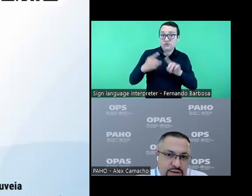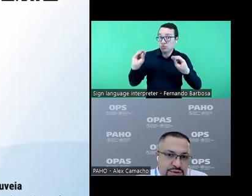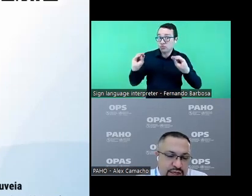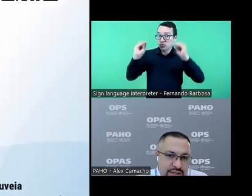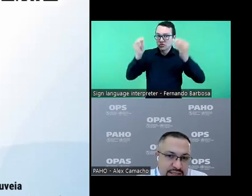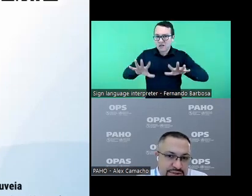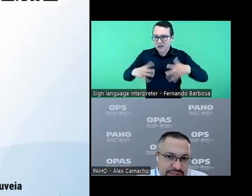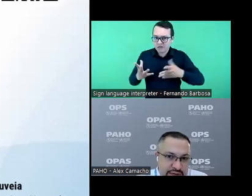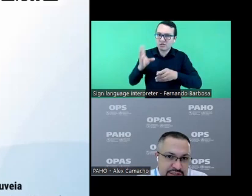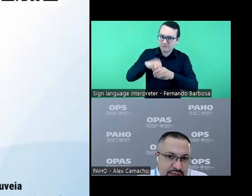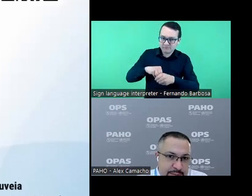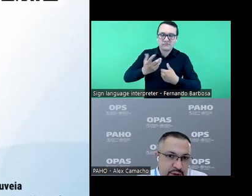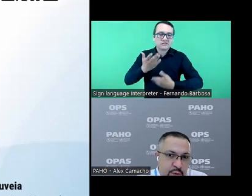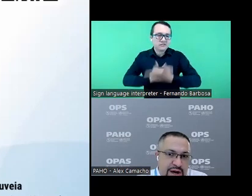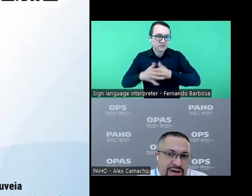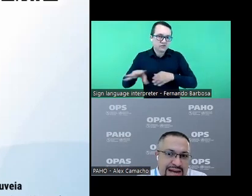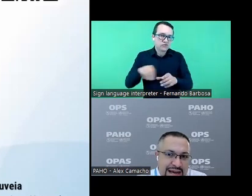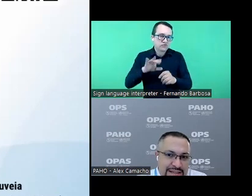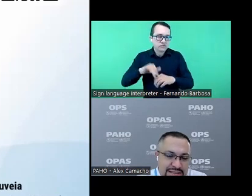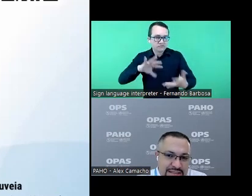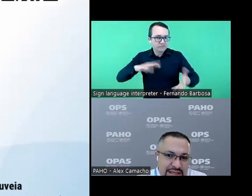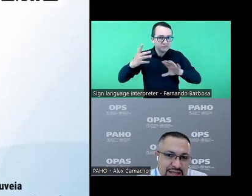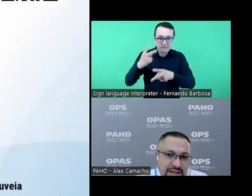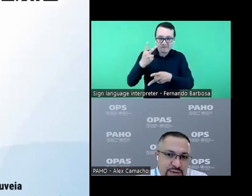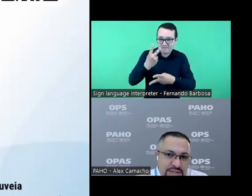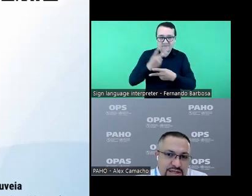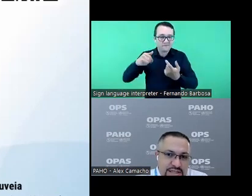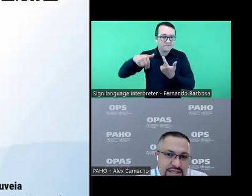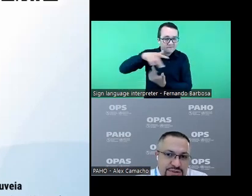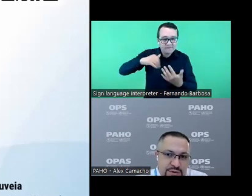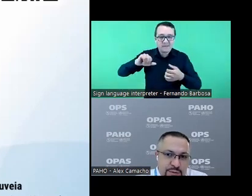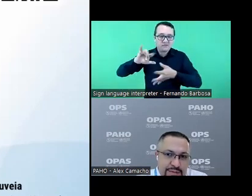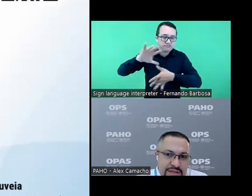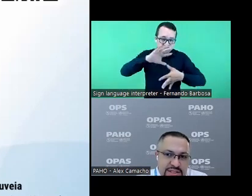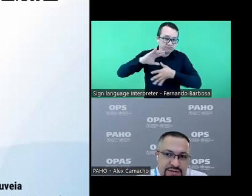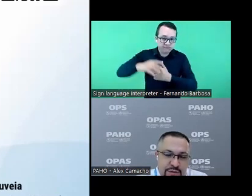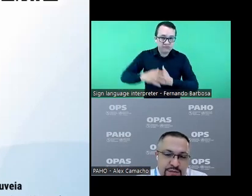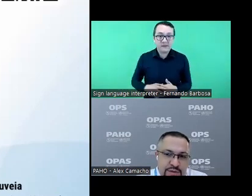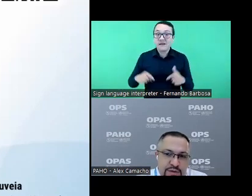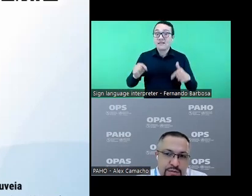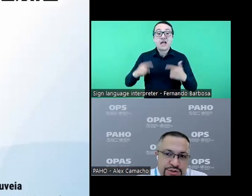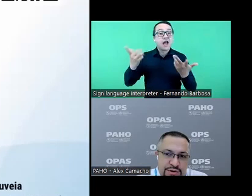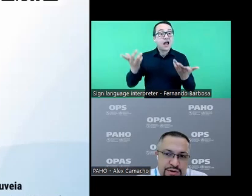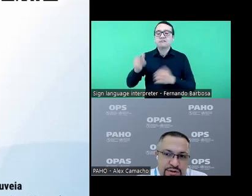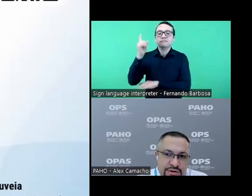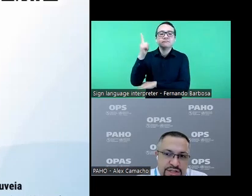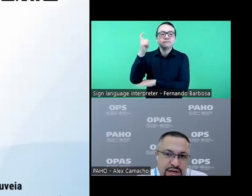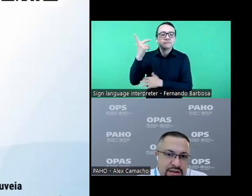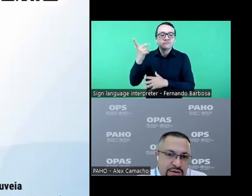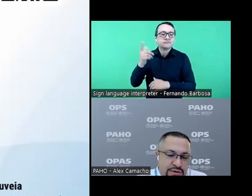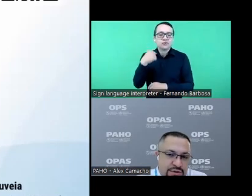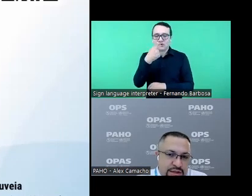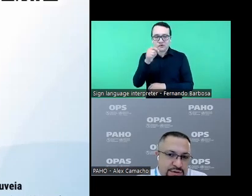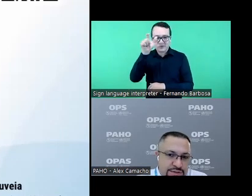disability inclusion in disaster risk management. We are delighted to start the session with a message from WHO Director